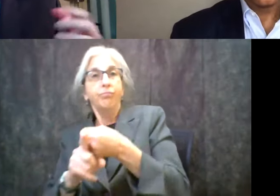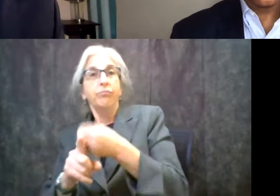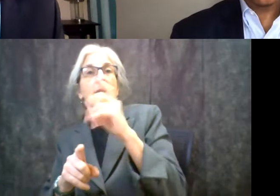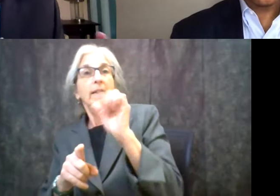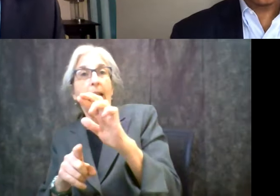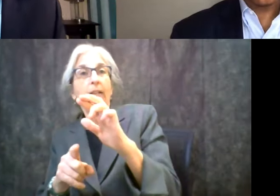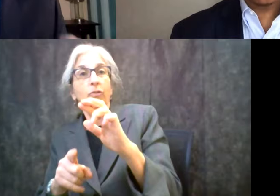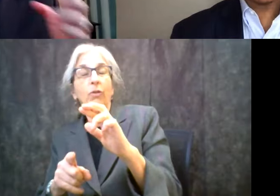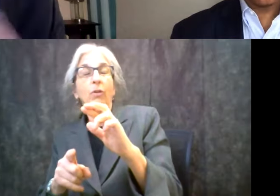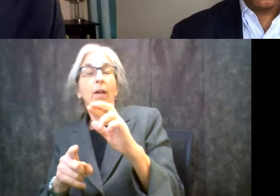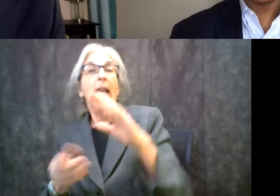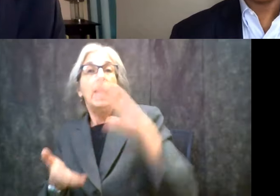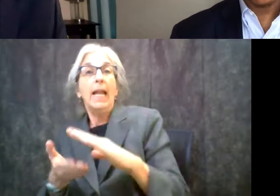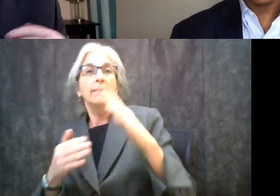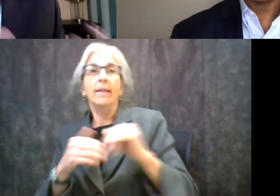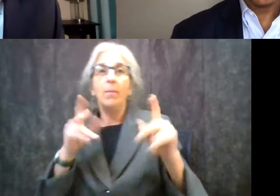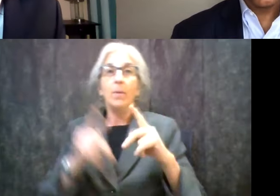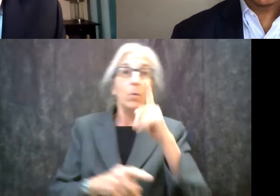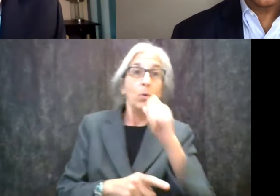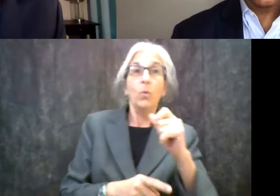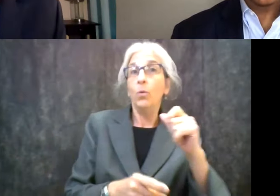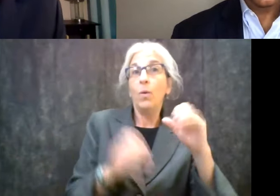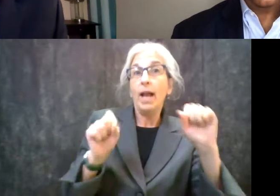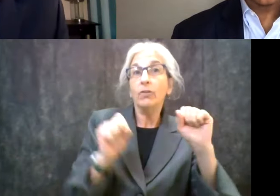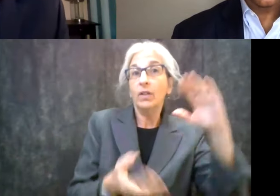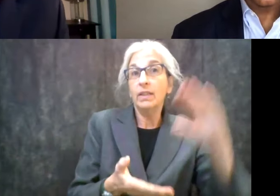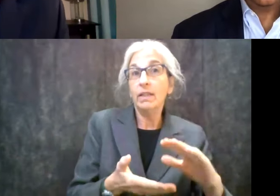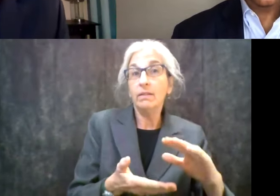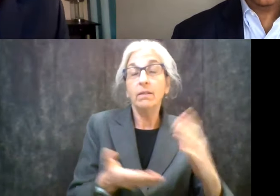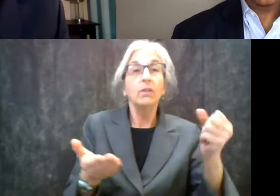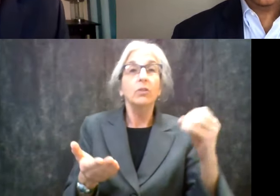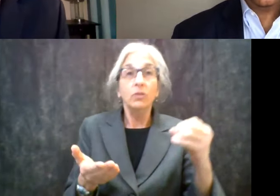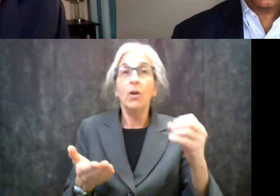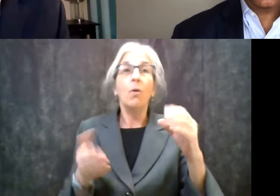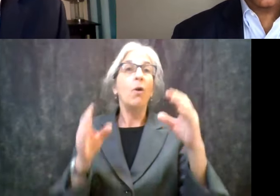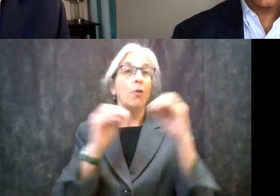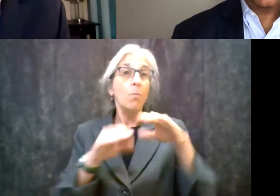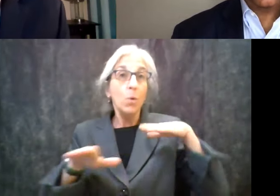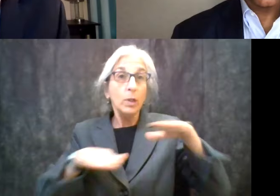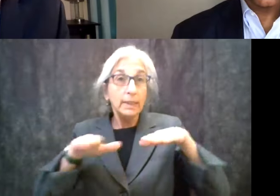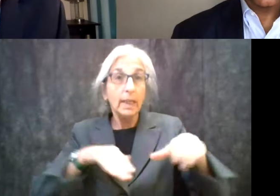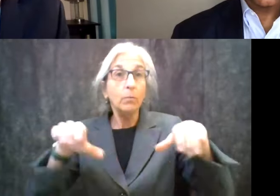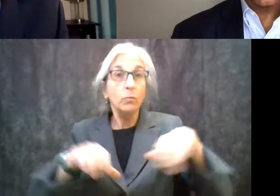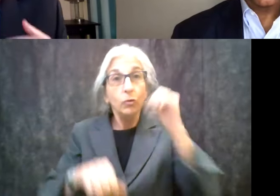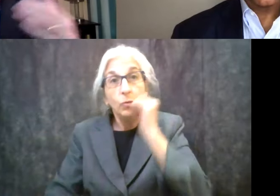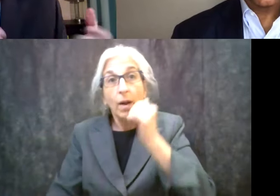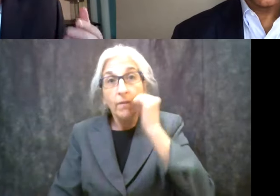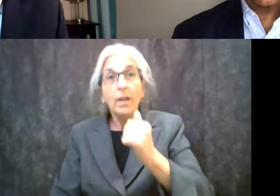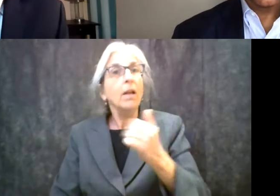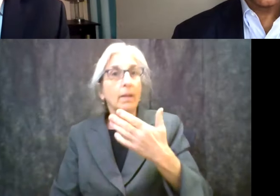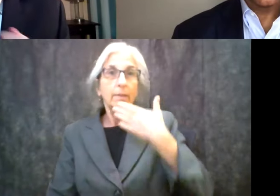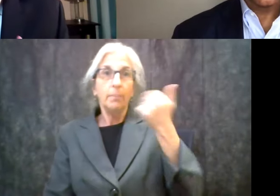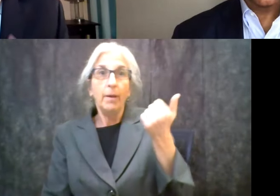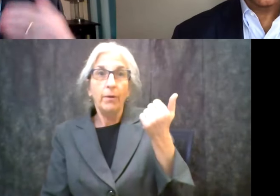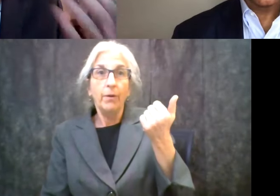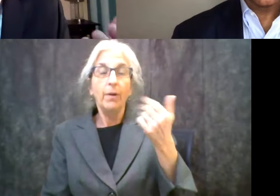is better than 2,000 steps, and 8,000 steps is better than 4,000 steps. So those are kind of the recommendations that we feel strong. Oh, and of course,